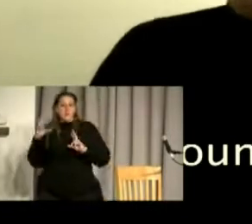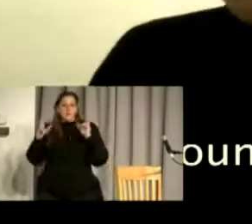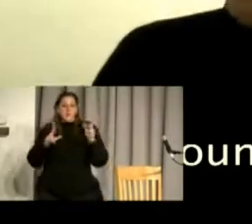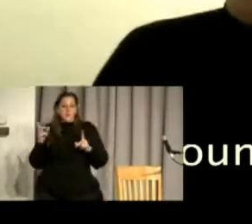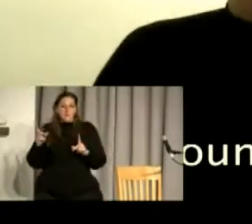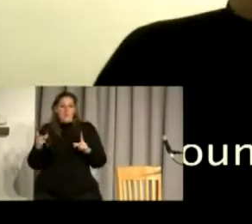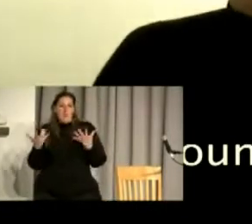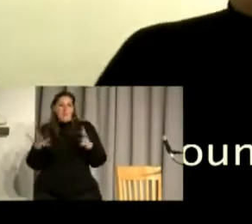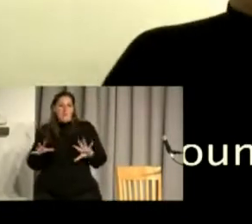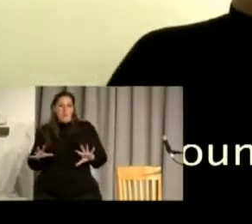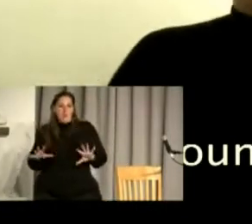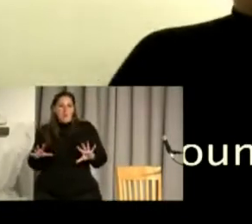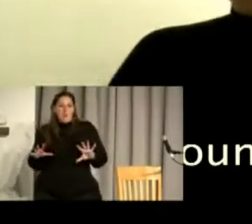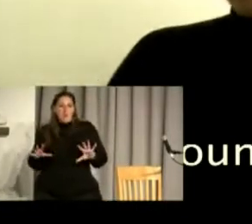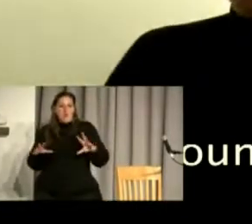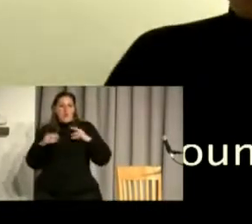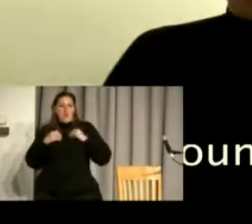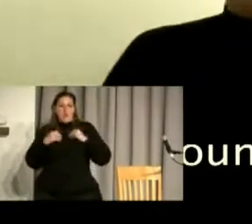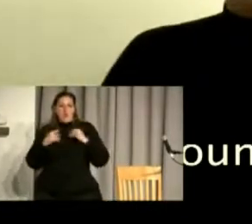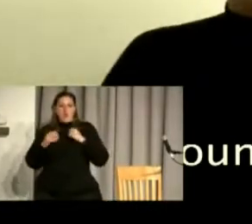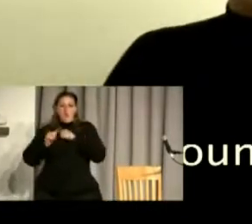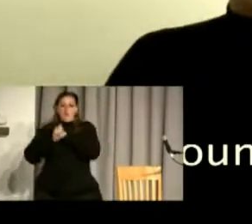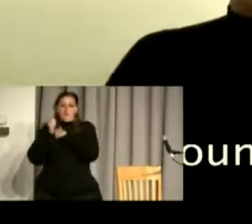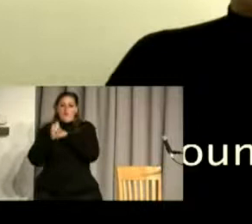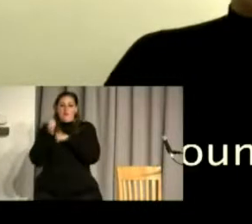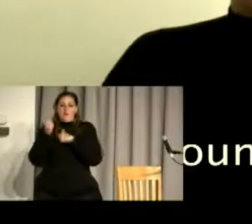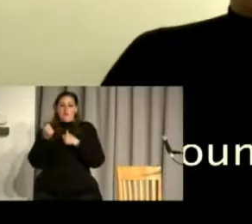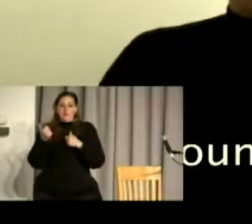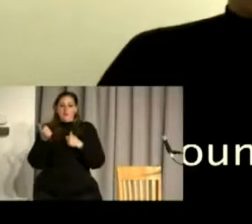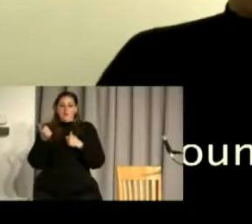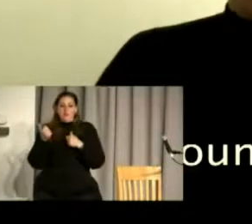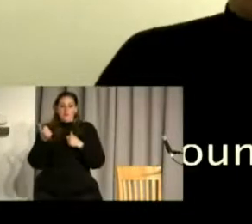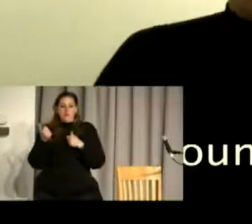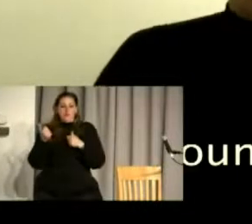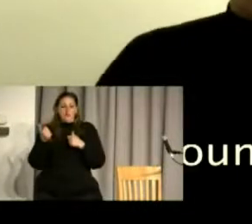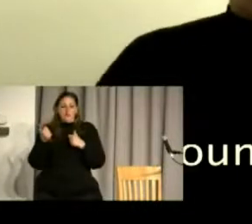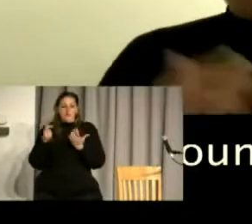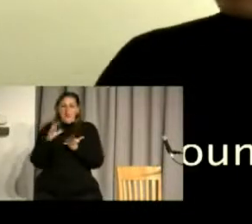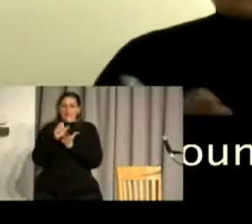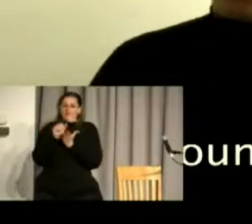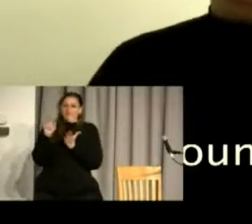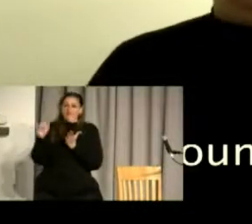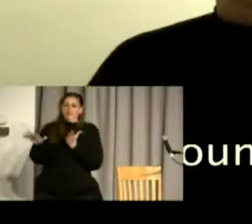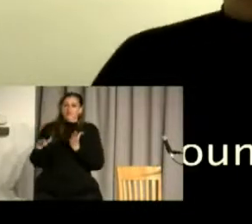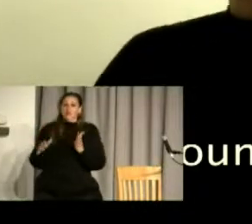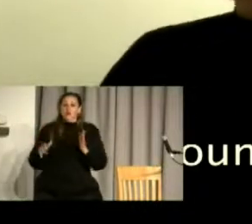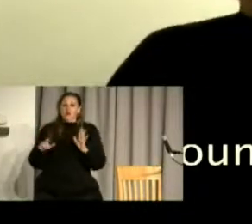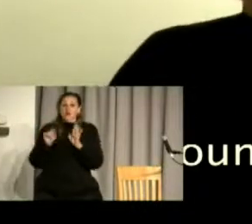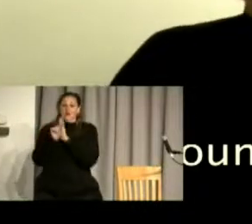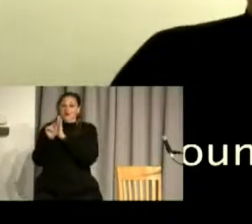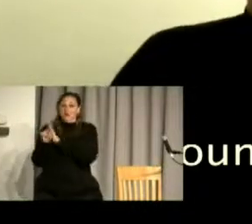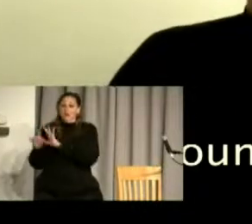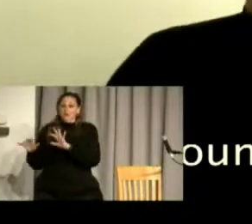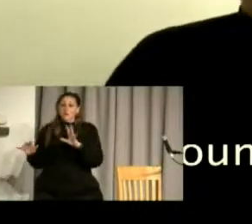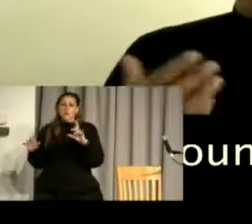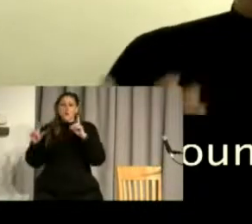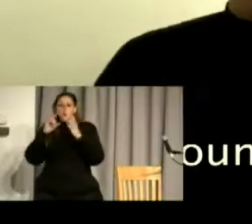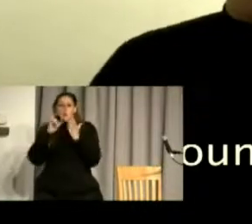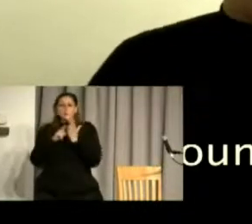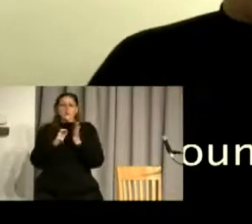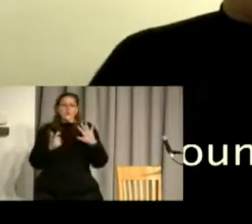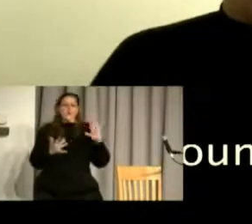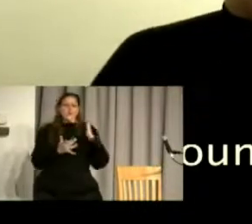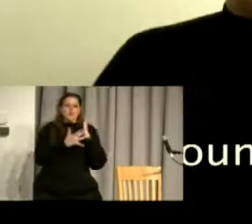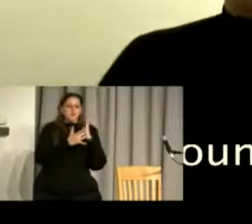been subject to or are threatened by erasure, we mobilized another suite of technologies, including